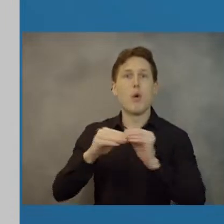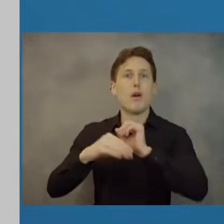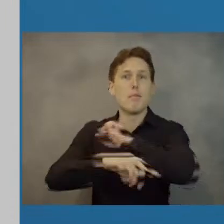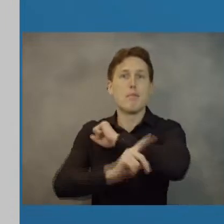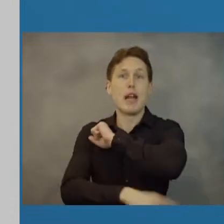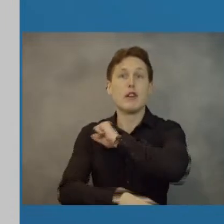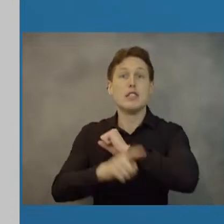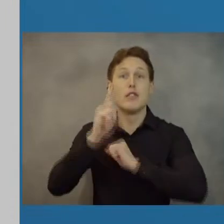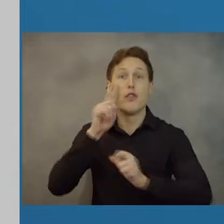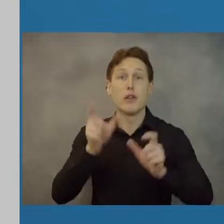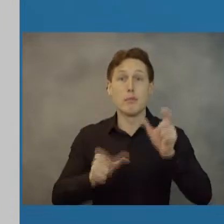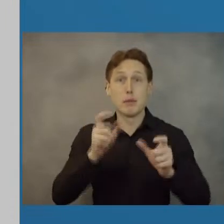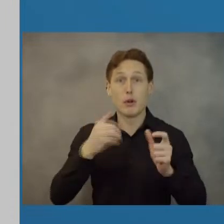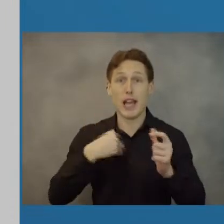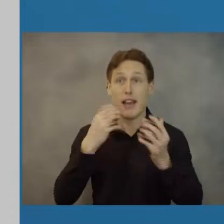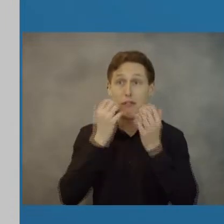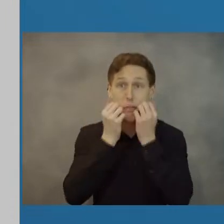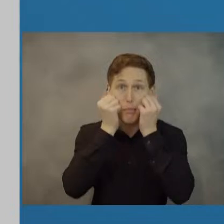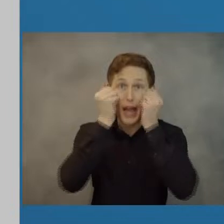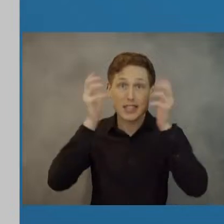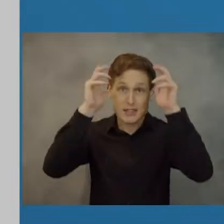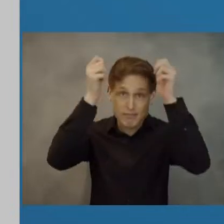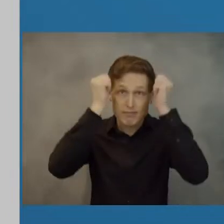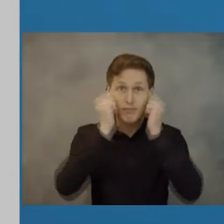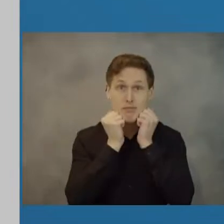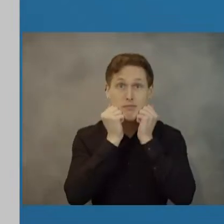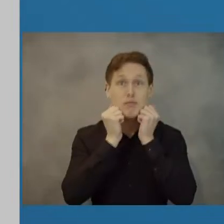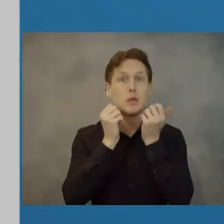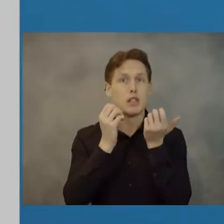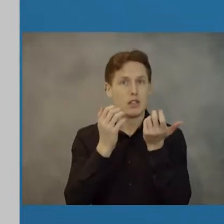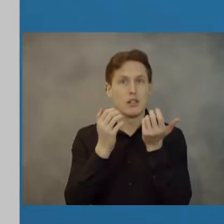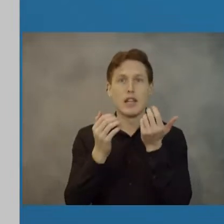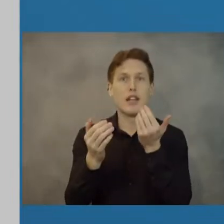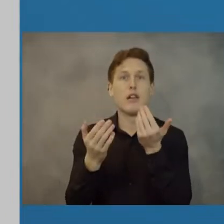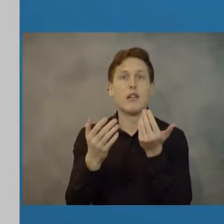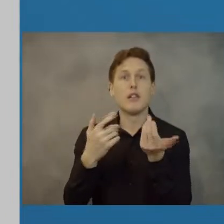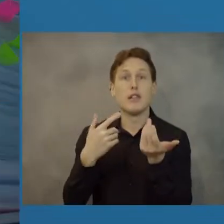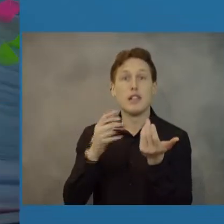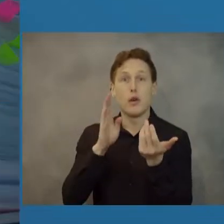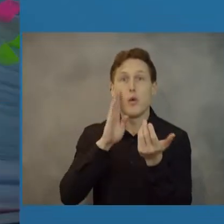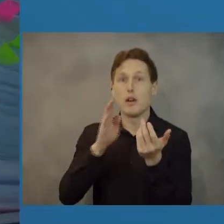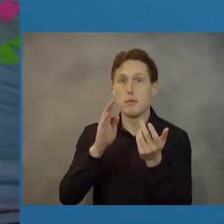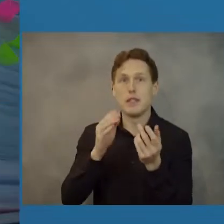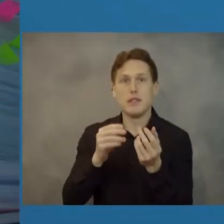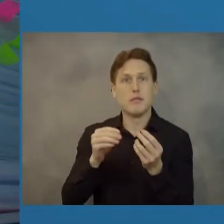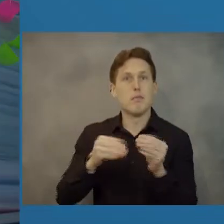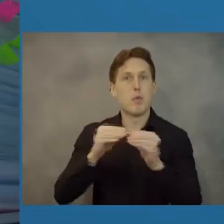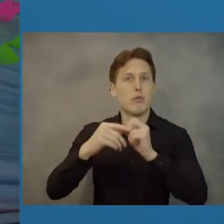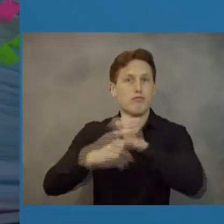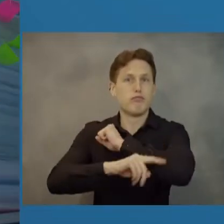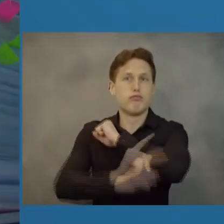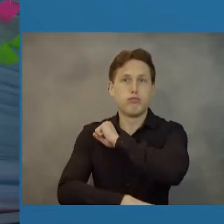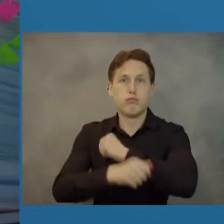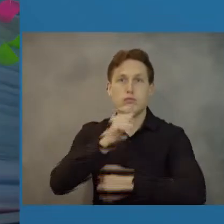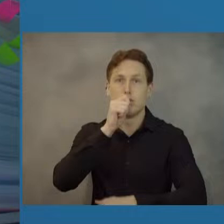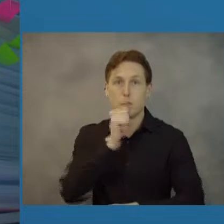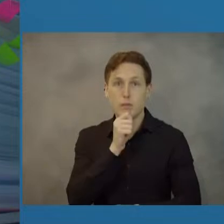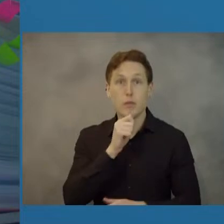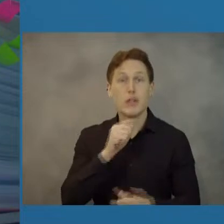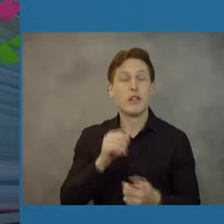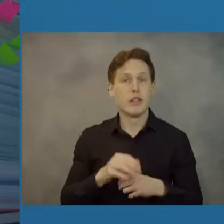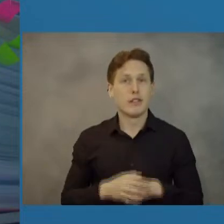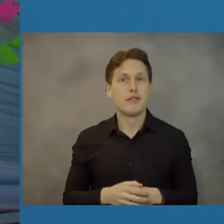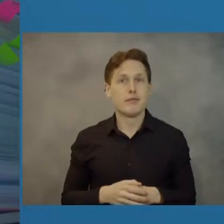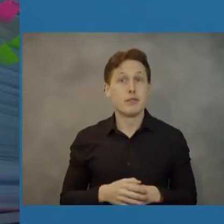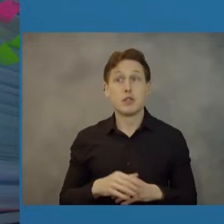scene. This goes for any crime that's an A misdemeanor or higher. Let me be clear.